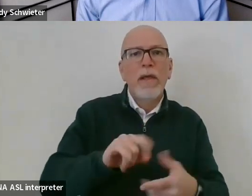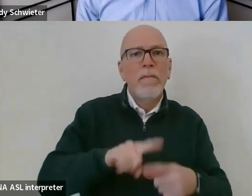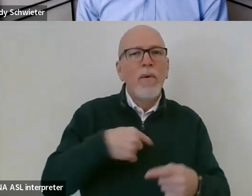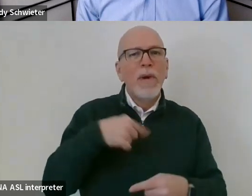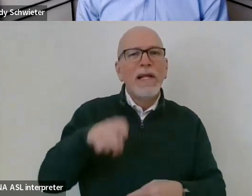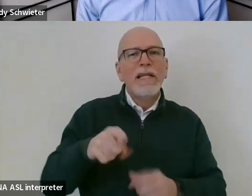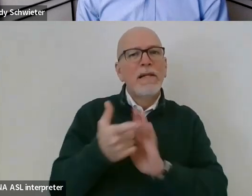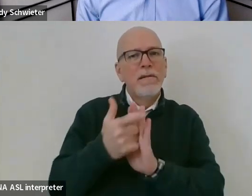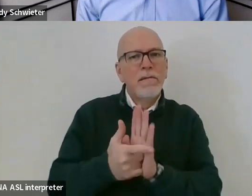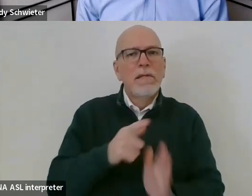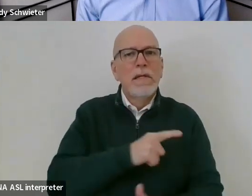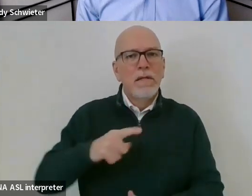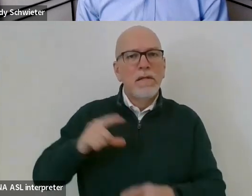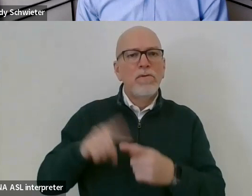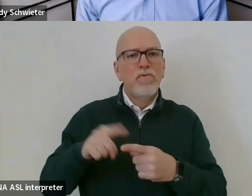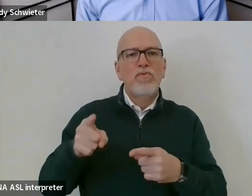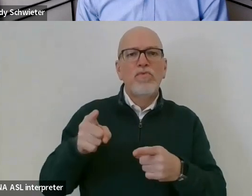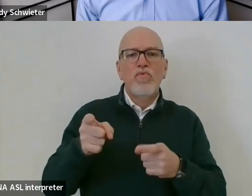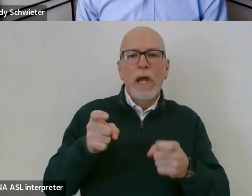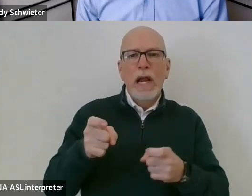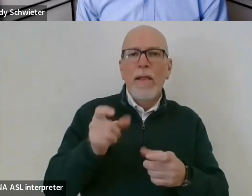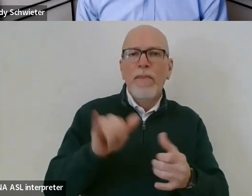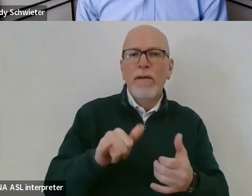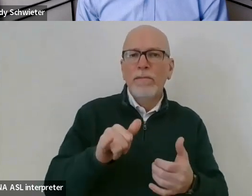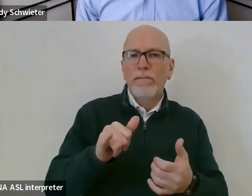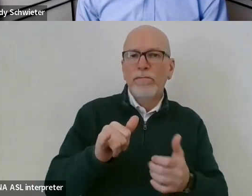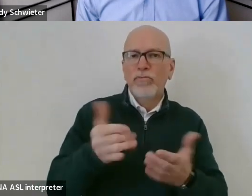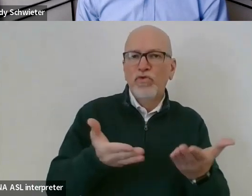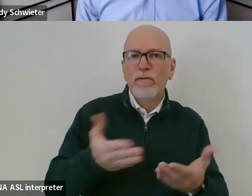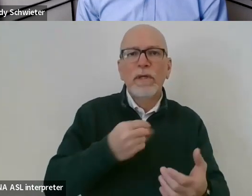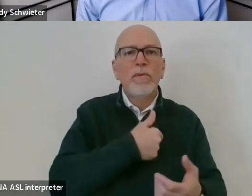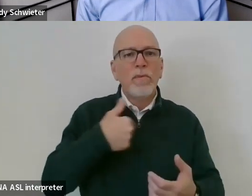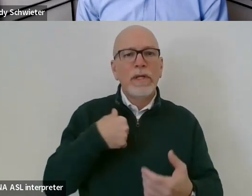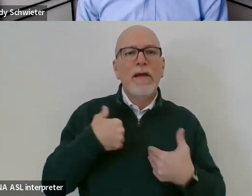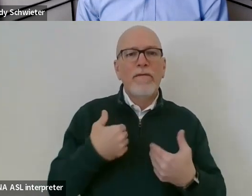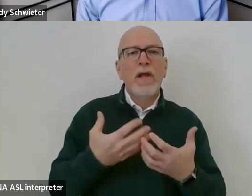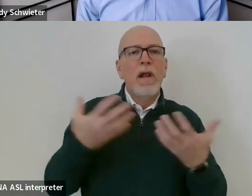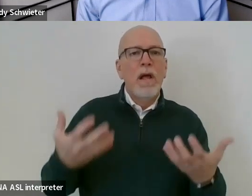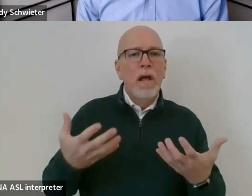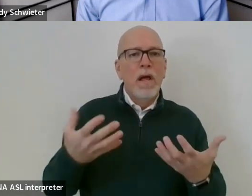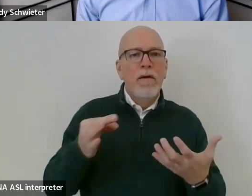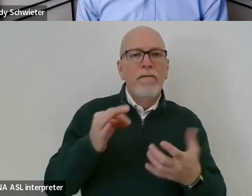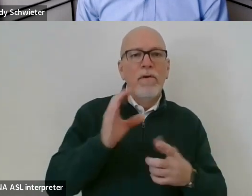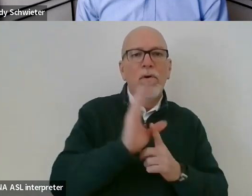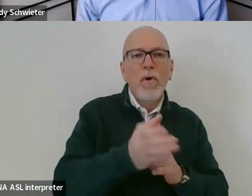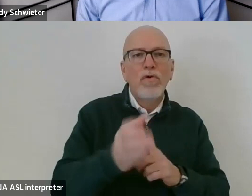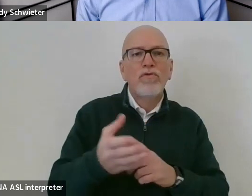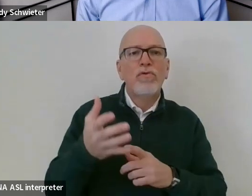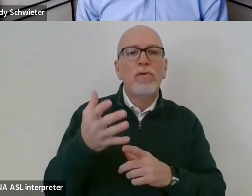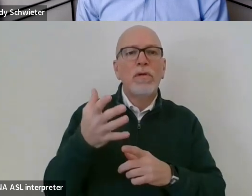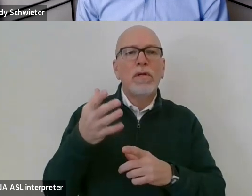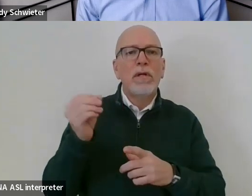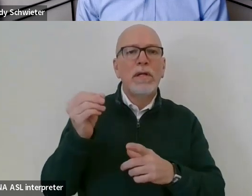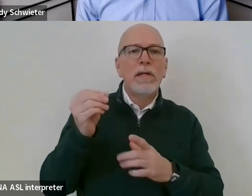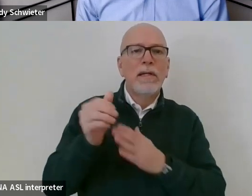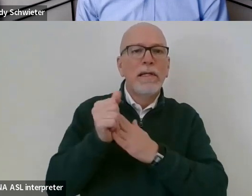legislation to regulate the provision of services. We have a lot of courses and buccaneers